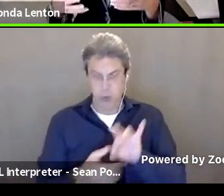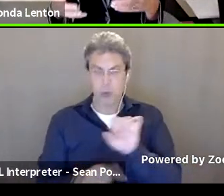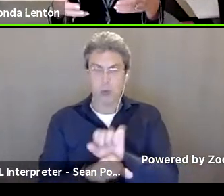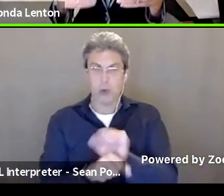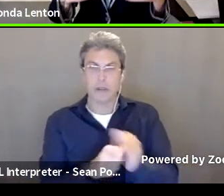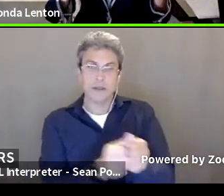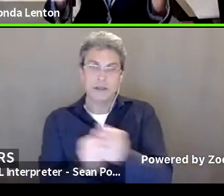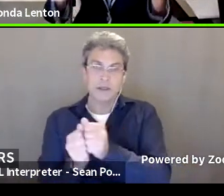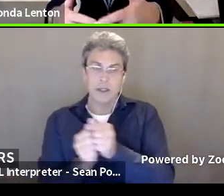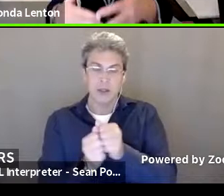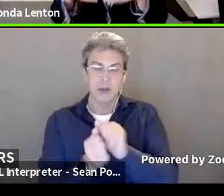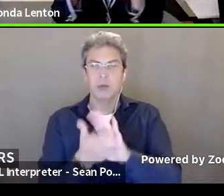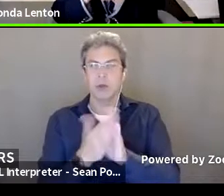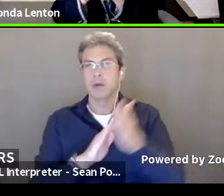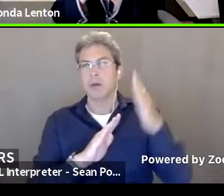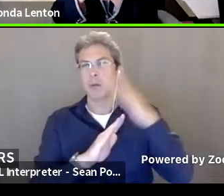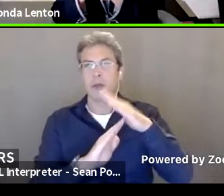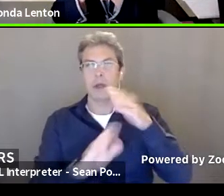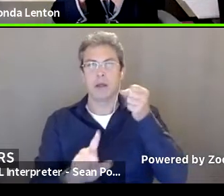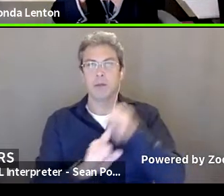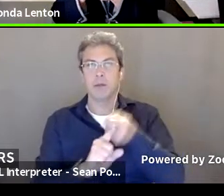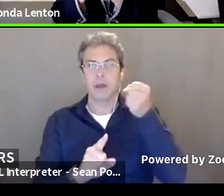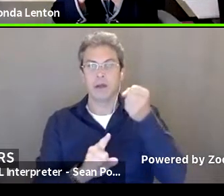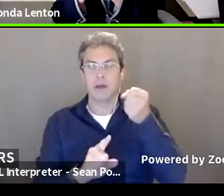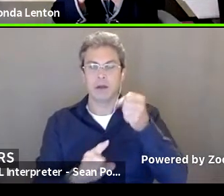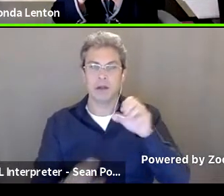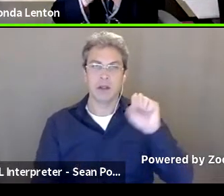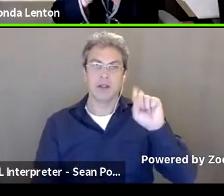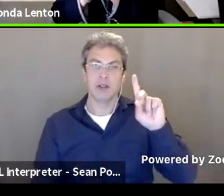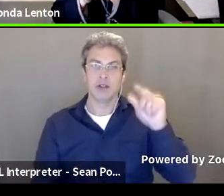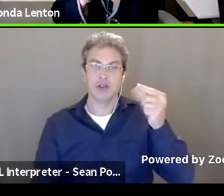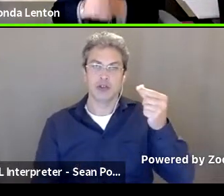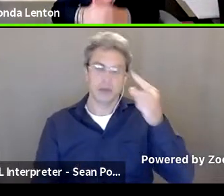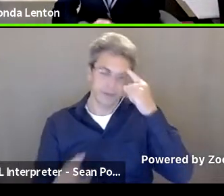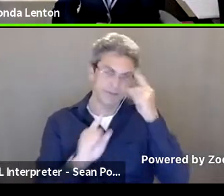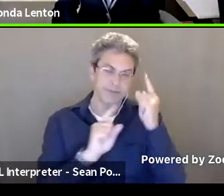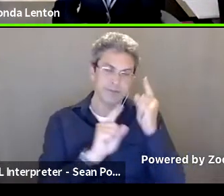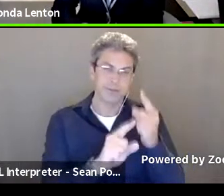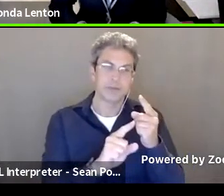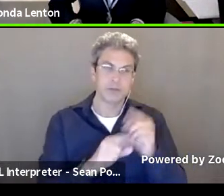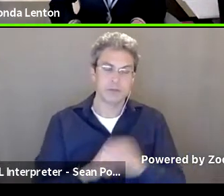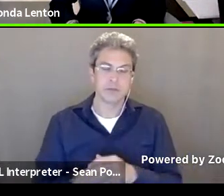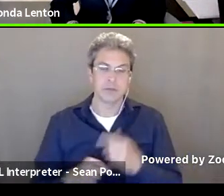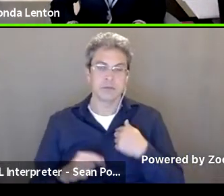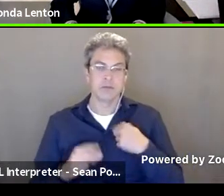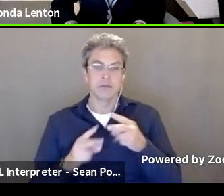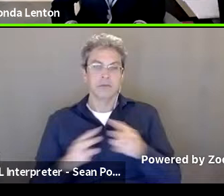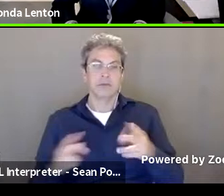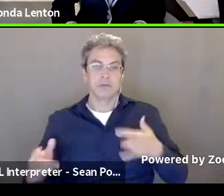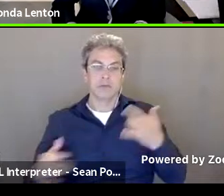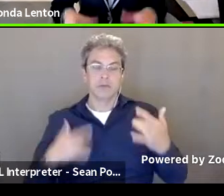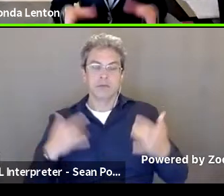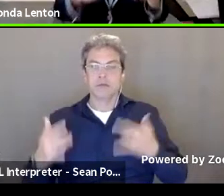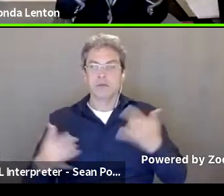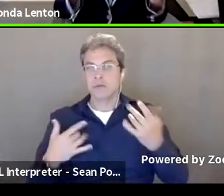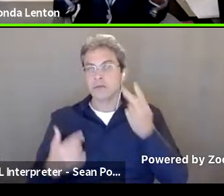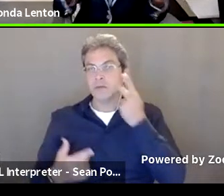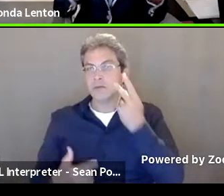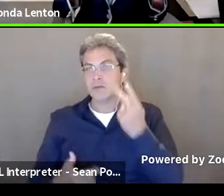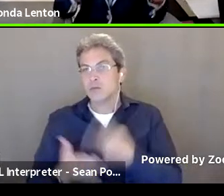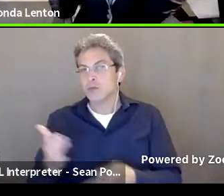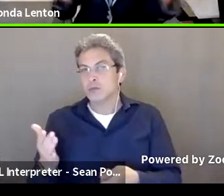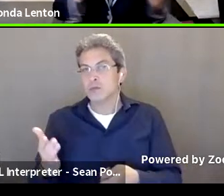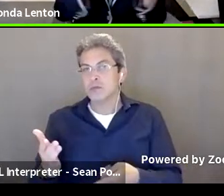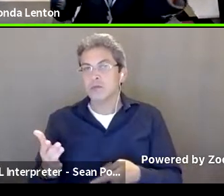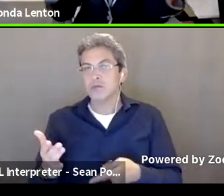our impact on advancing the Sustainable Development Goals. So I'm very excited to see what areas will